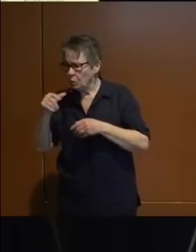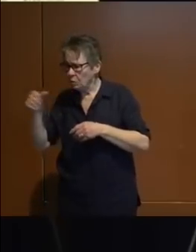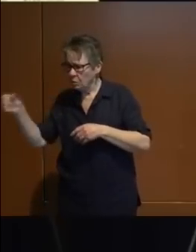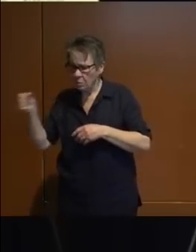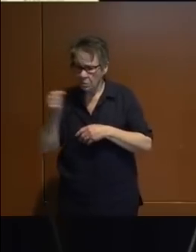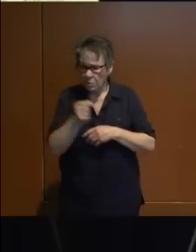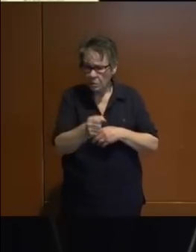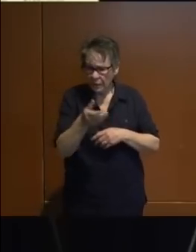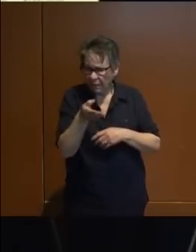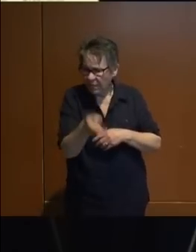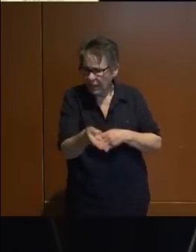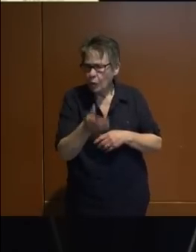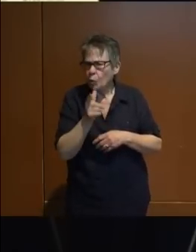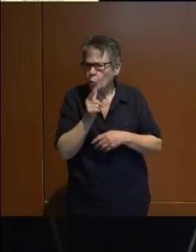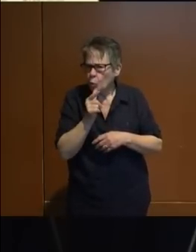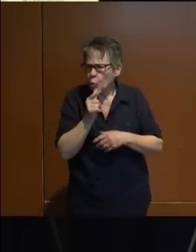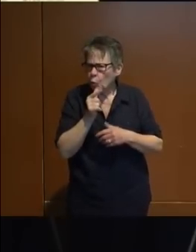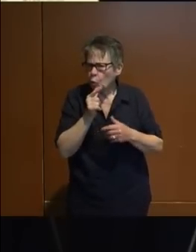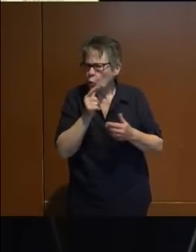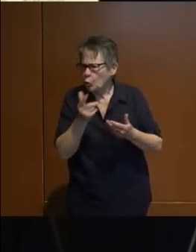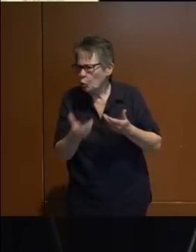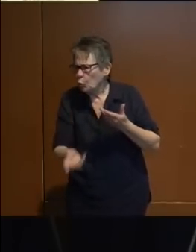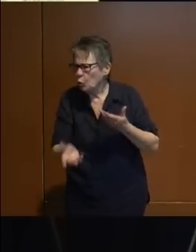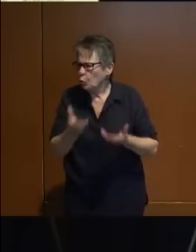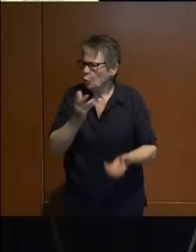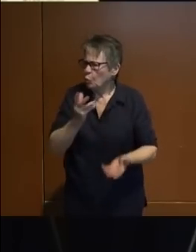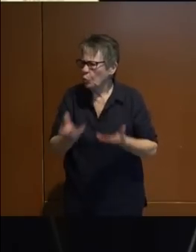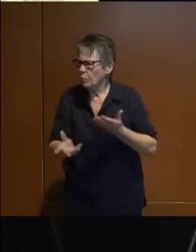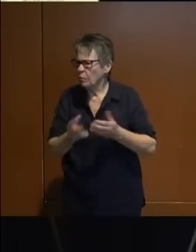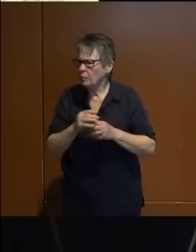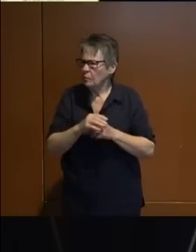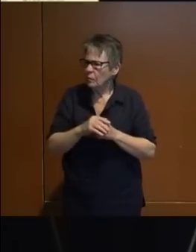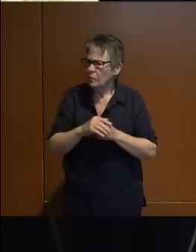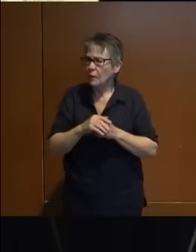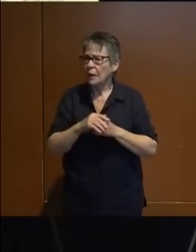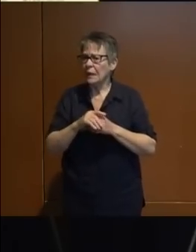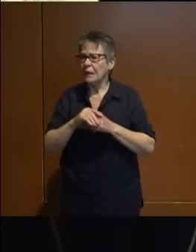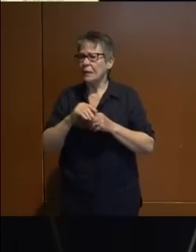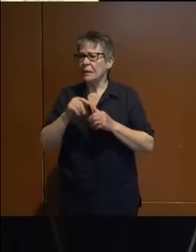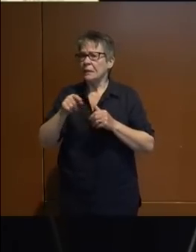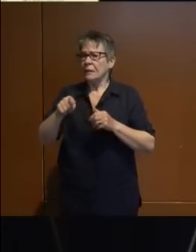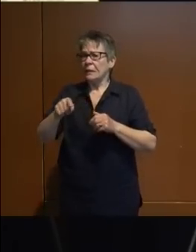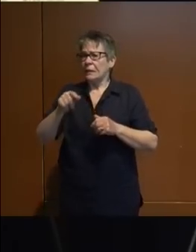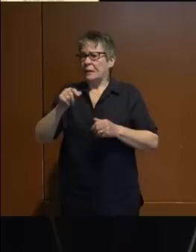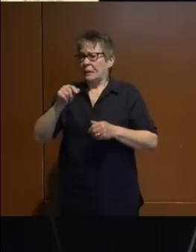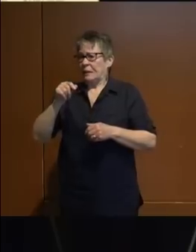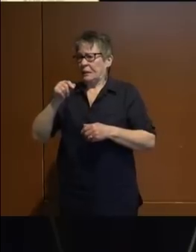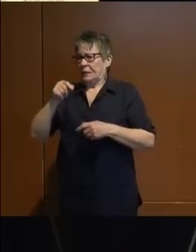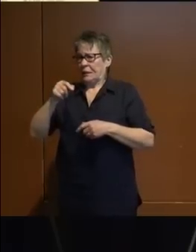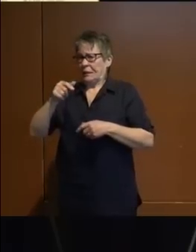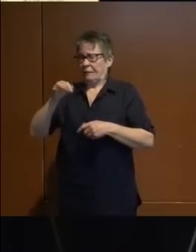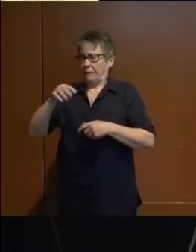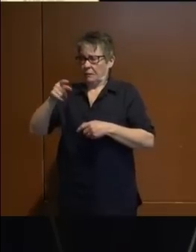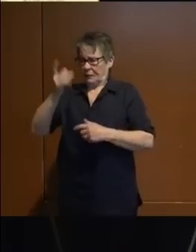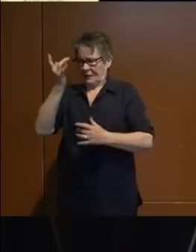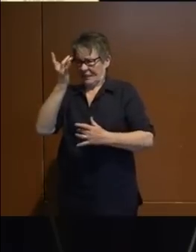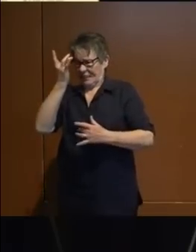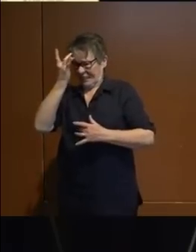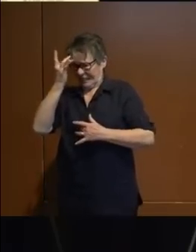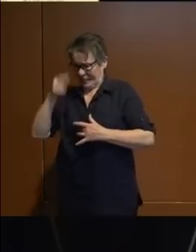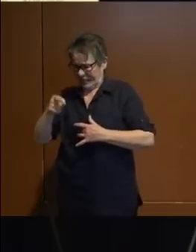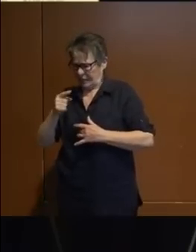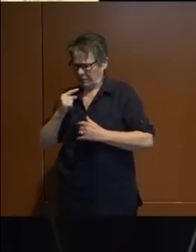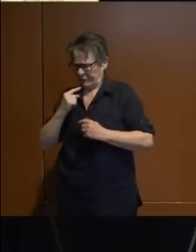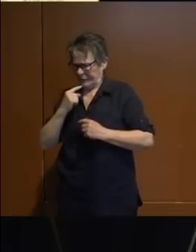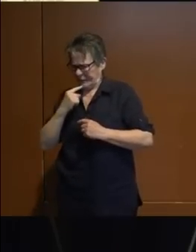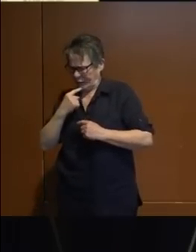is the severity of their illness and the intensity of their service. So if a patient fulfills both of